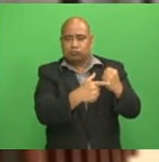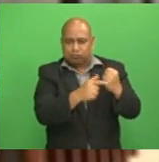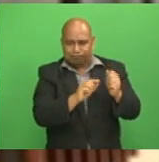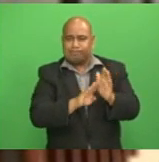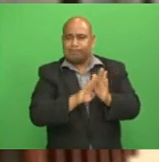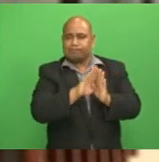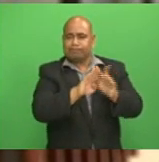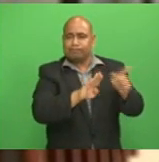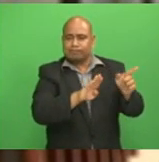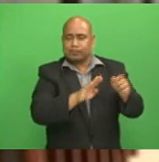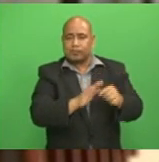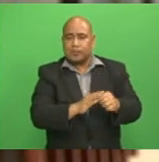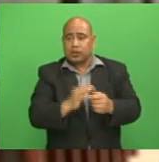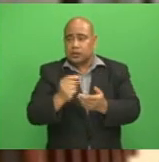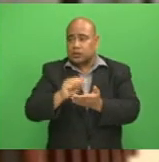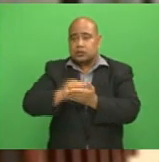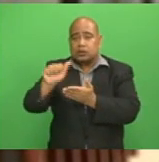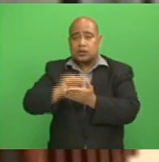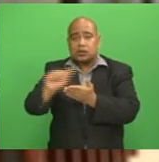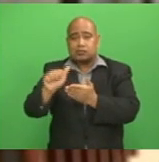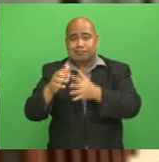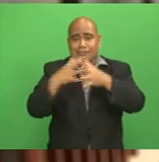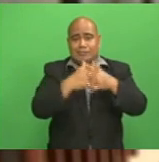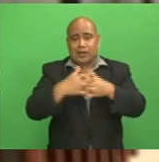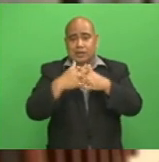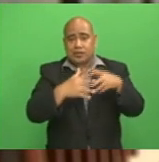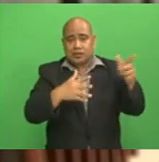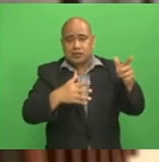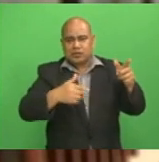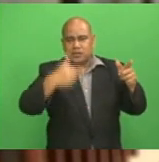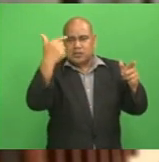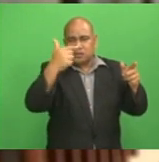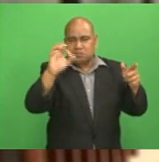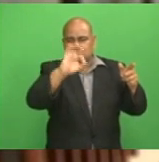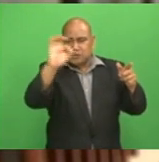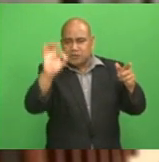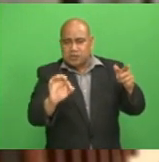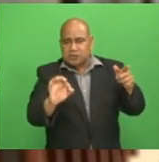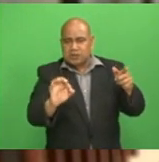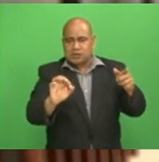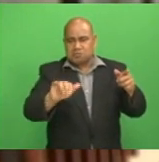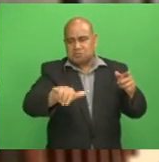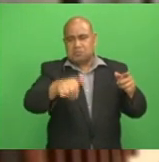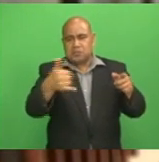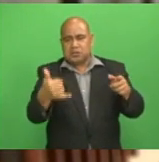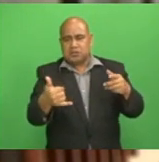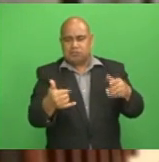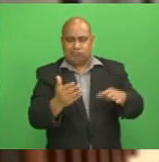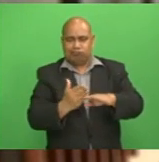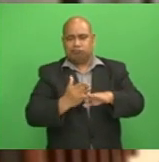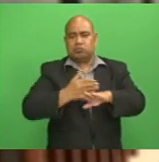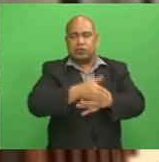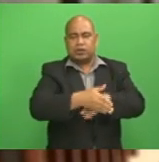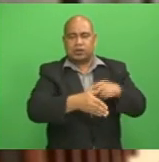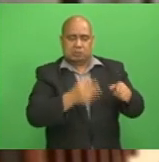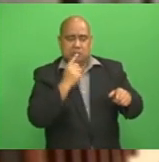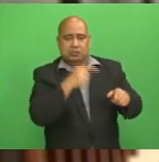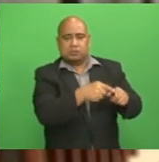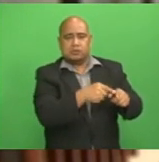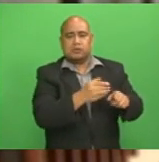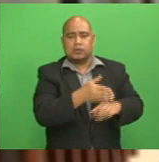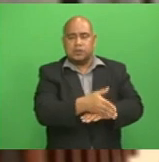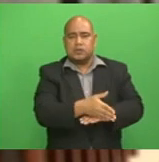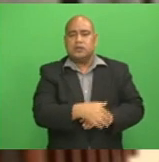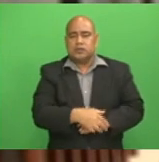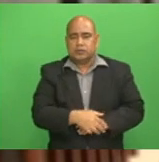a record 17.7% in May, blowing past the 8% forecast. This reinforced views that the worst may be over for